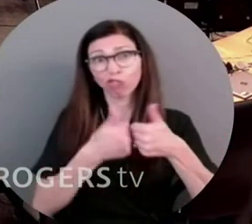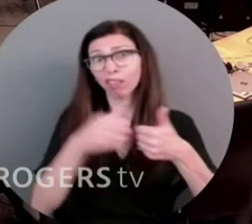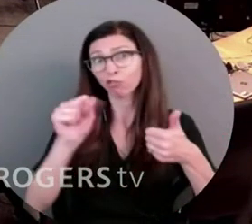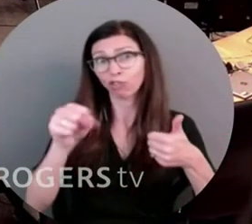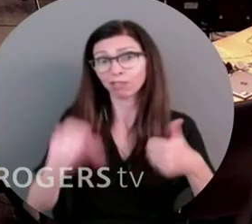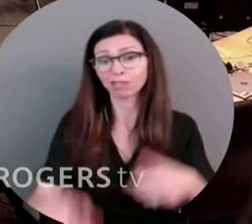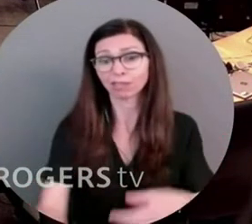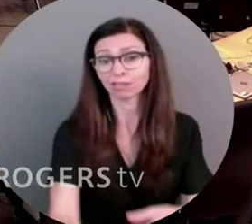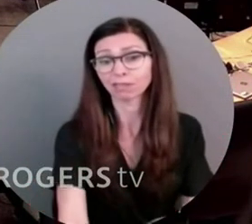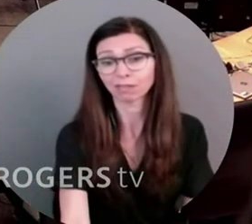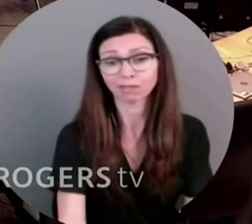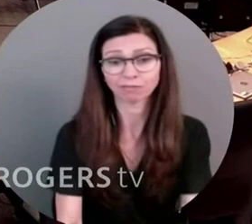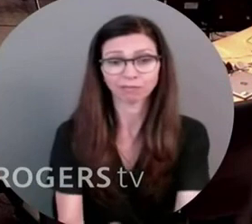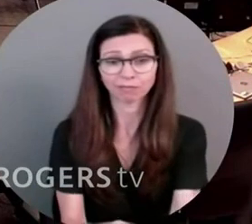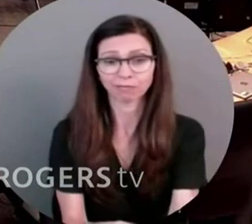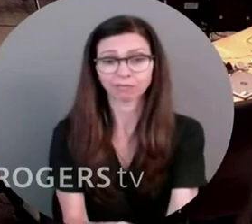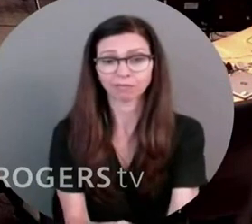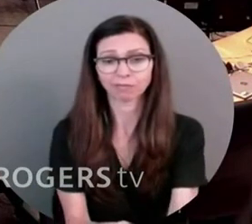hand,